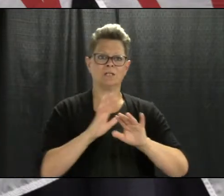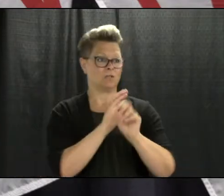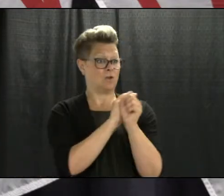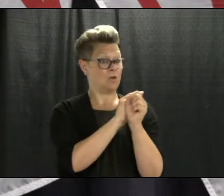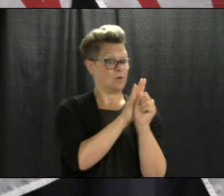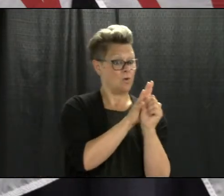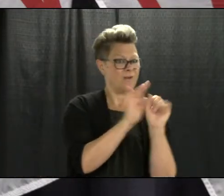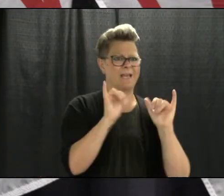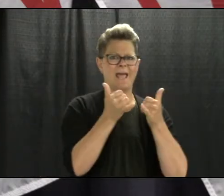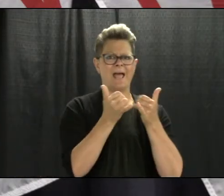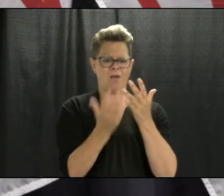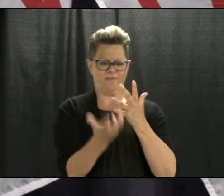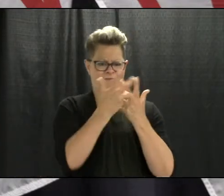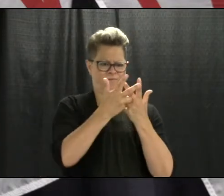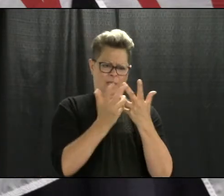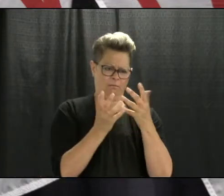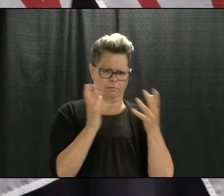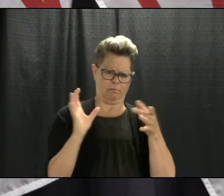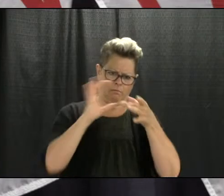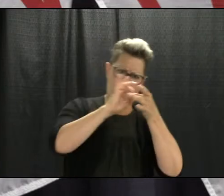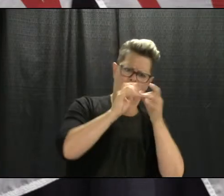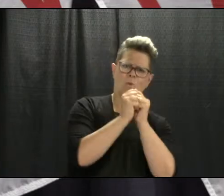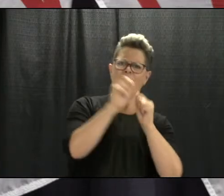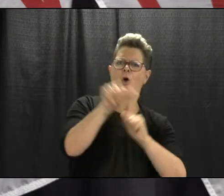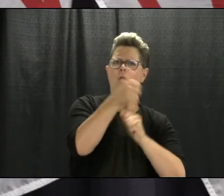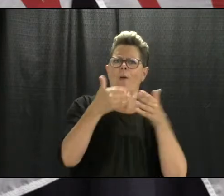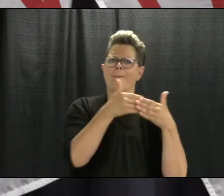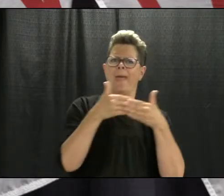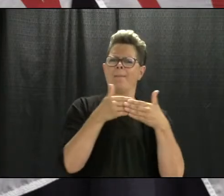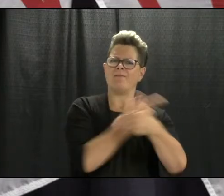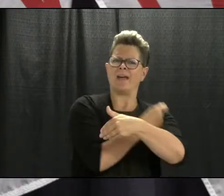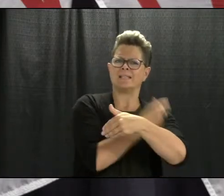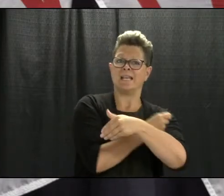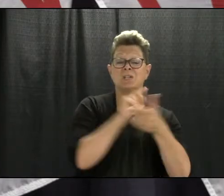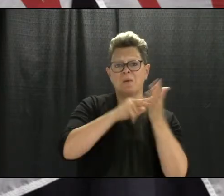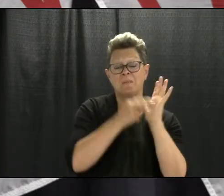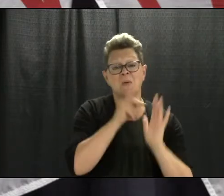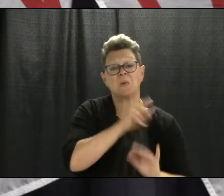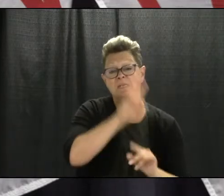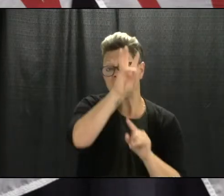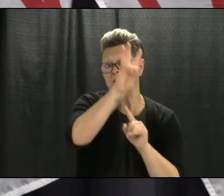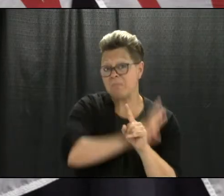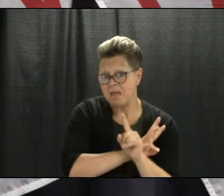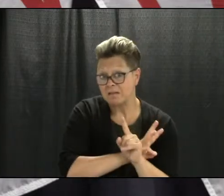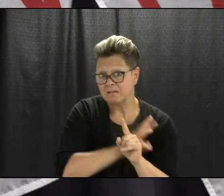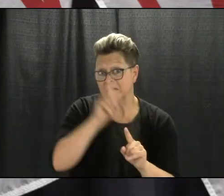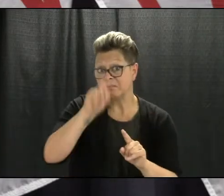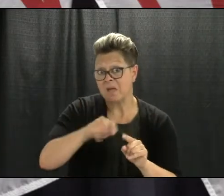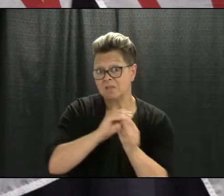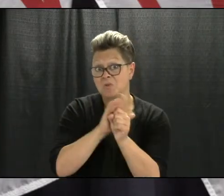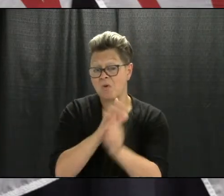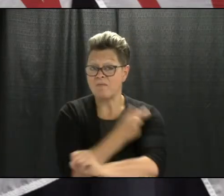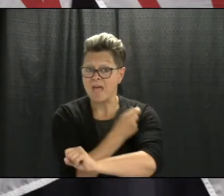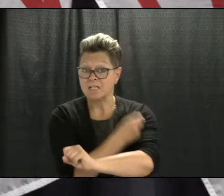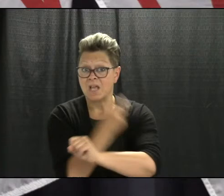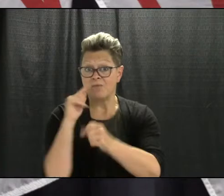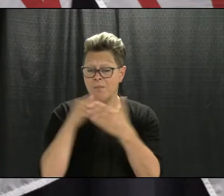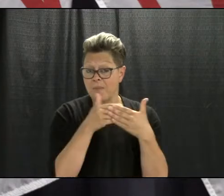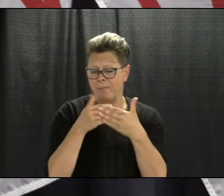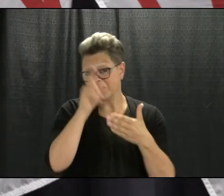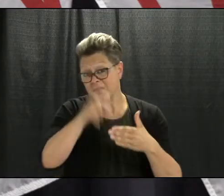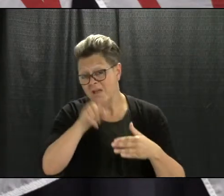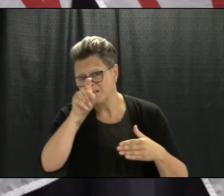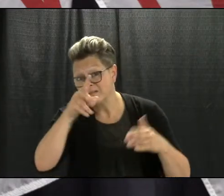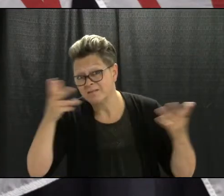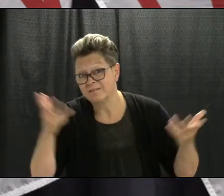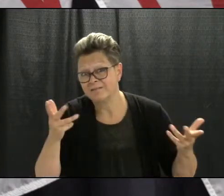the other vaccinations? Is this the sort of thing like at 6 months, this will now be part of the standard along with all the other vaccines that are given